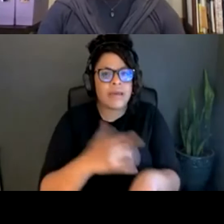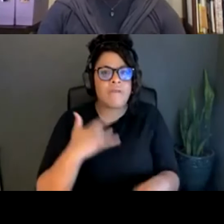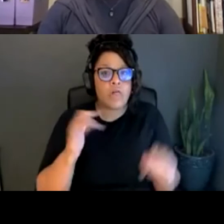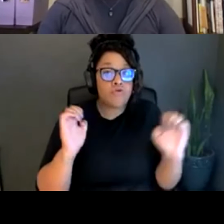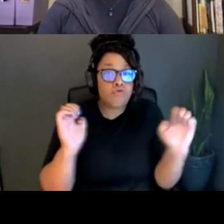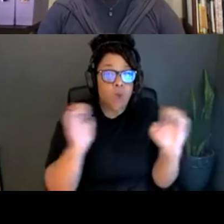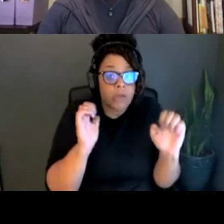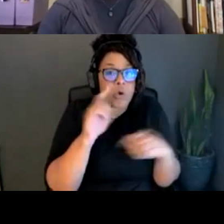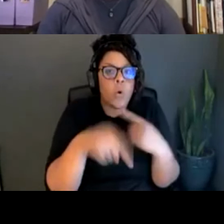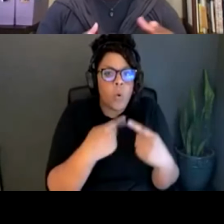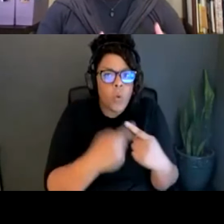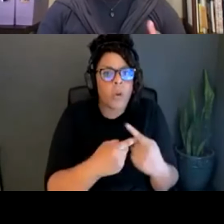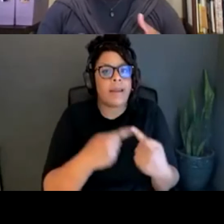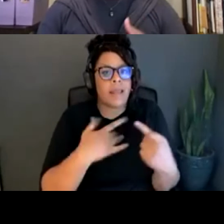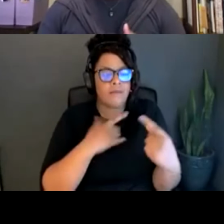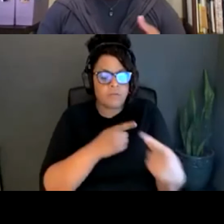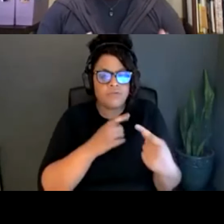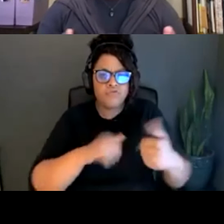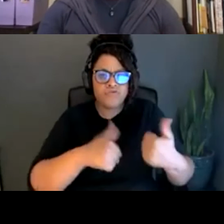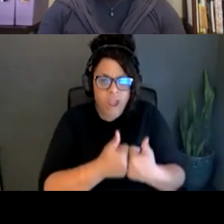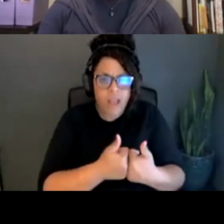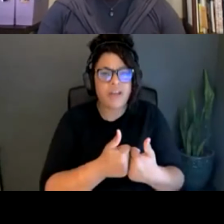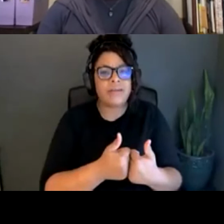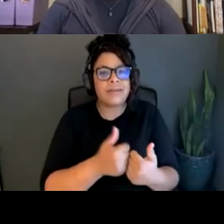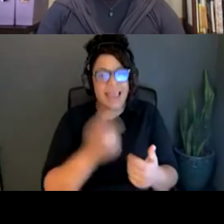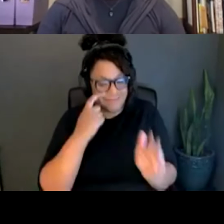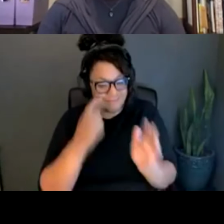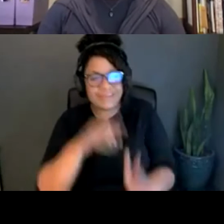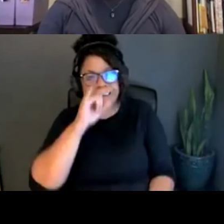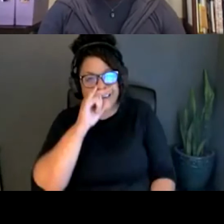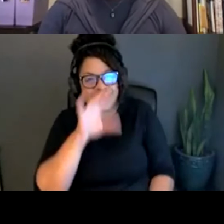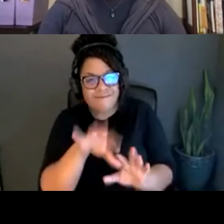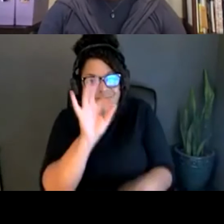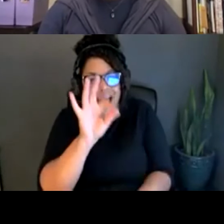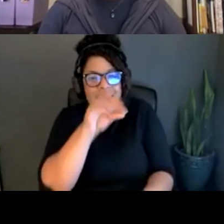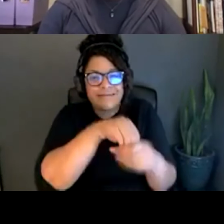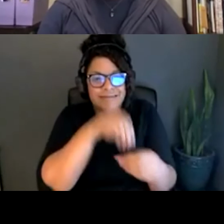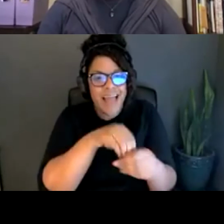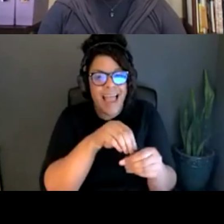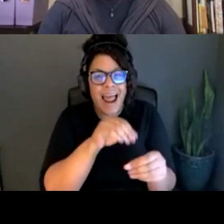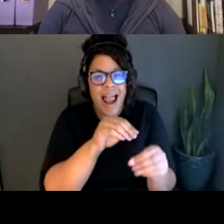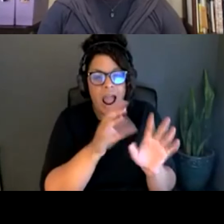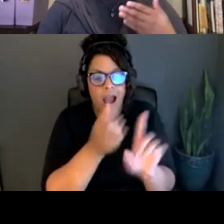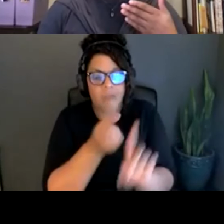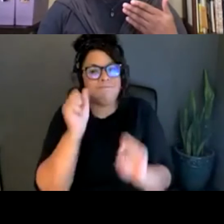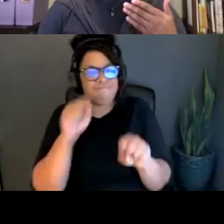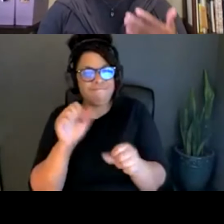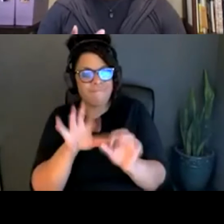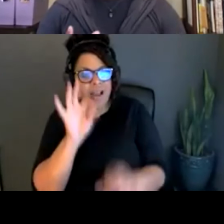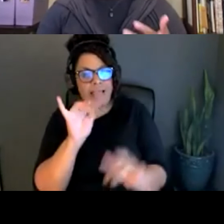when there are challenges, children find within them the spirit of play, and they're able